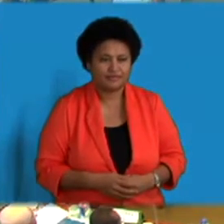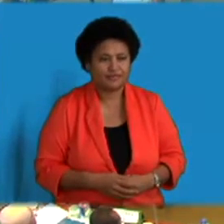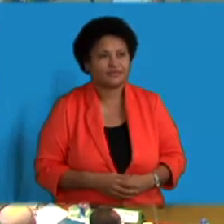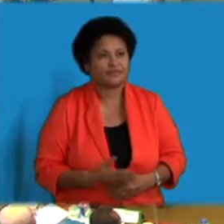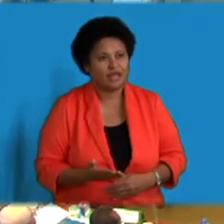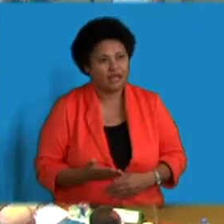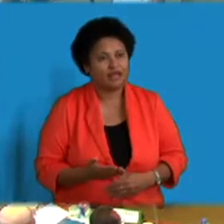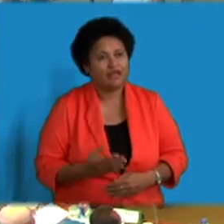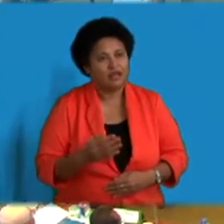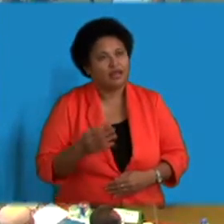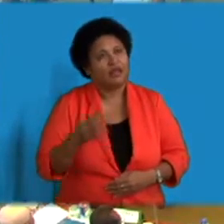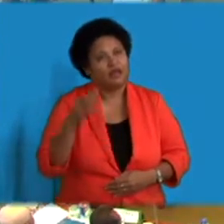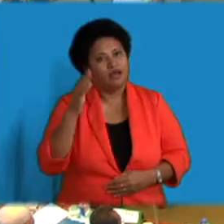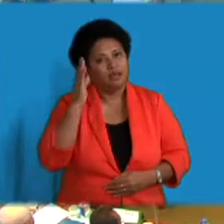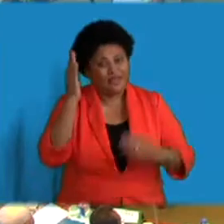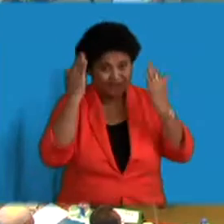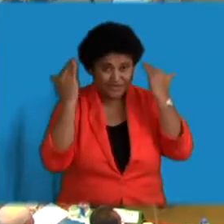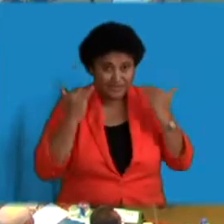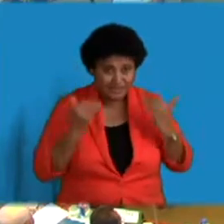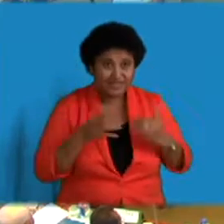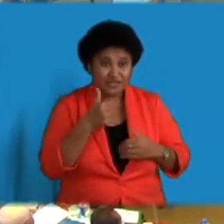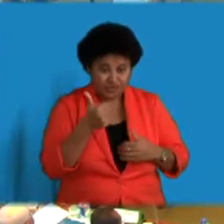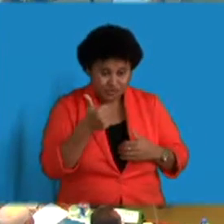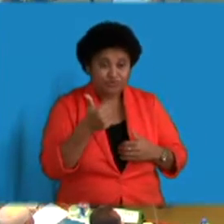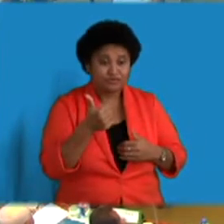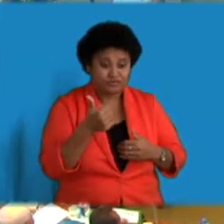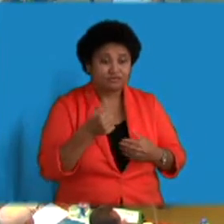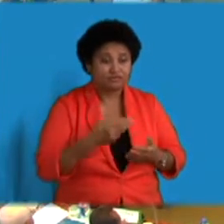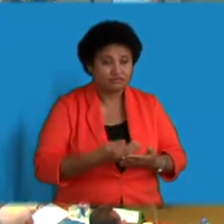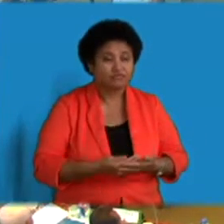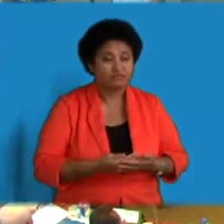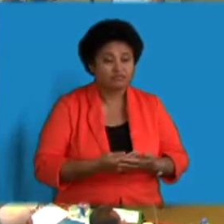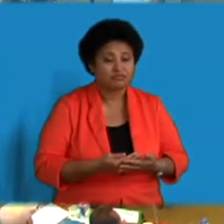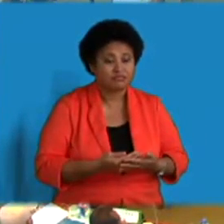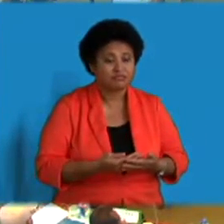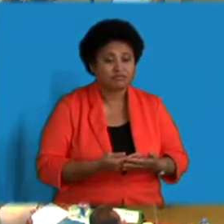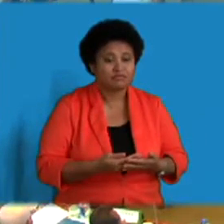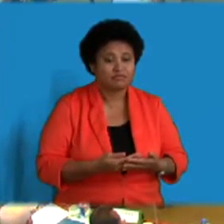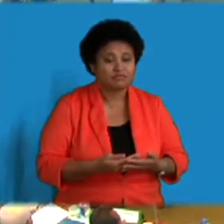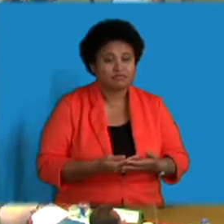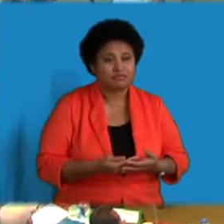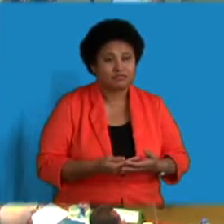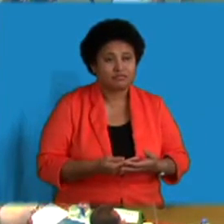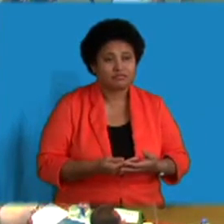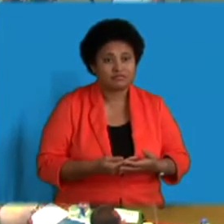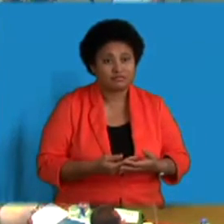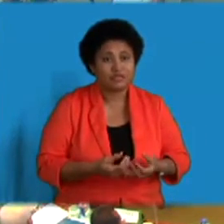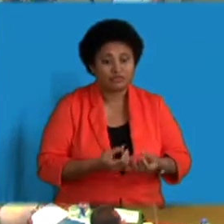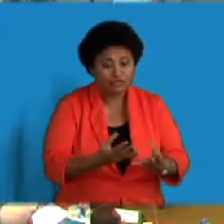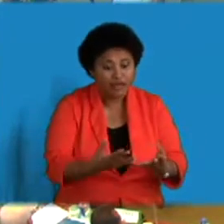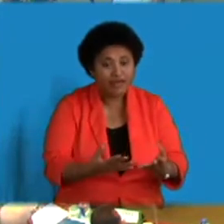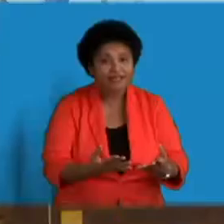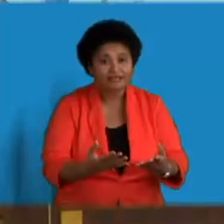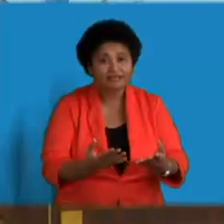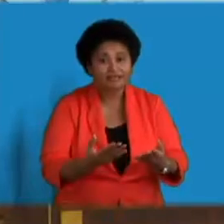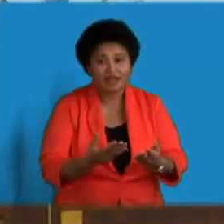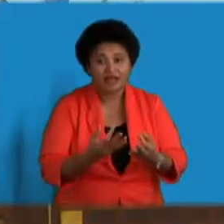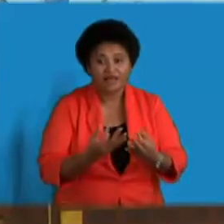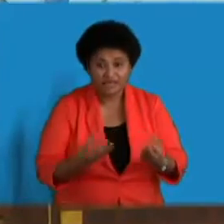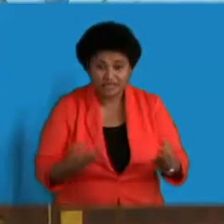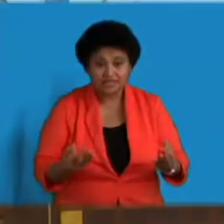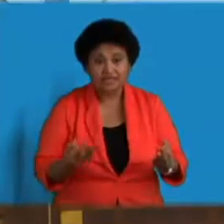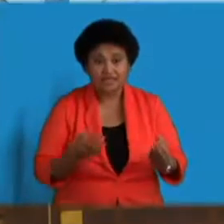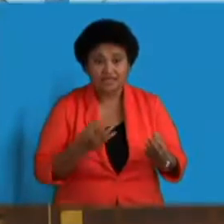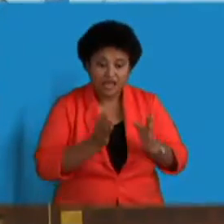it's good to strengthen library services by providing facilities and